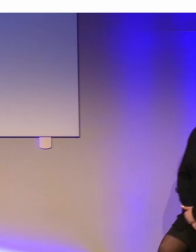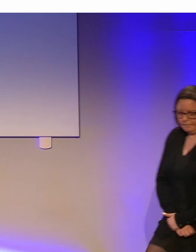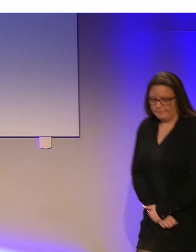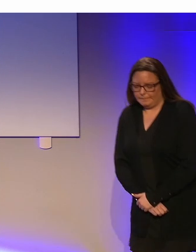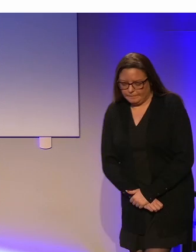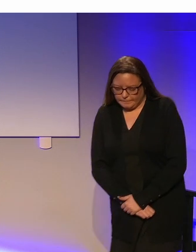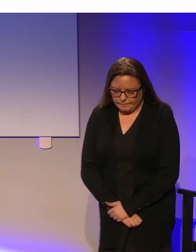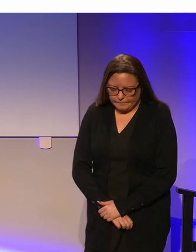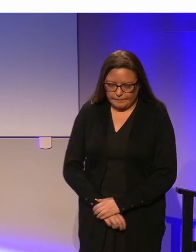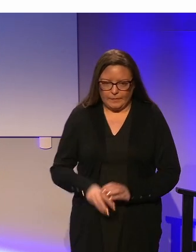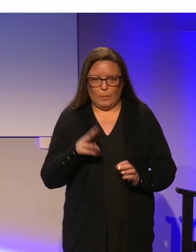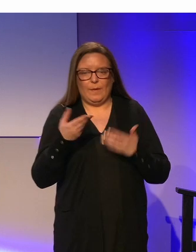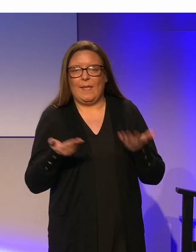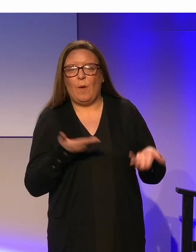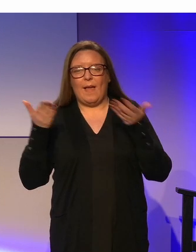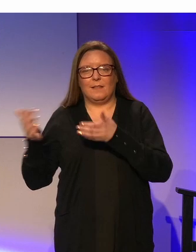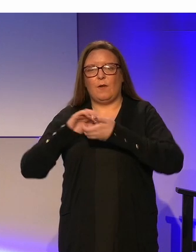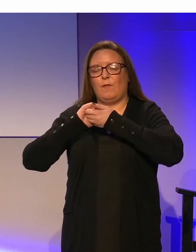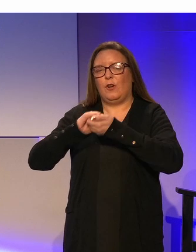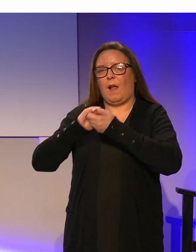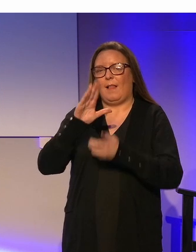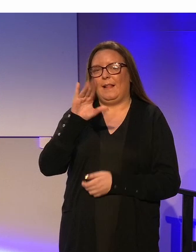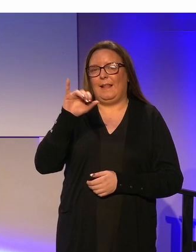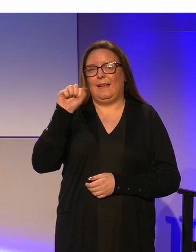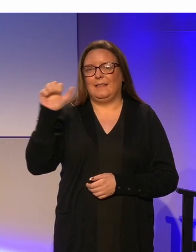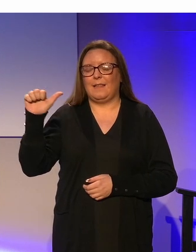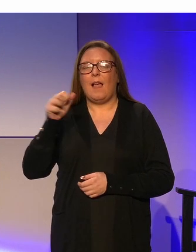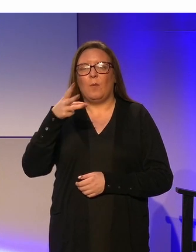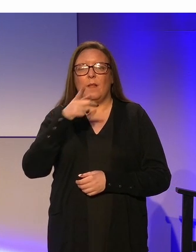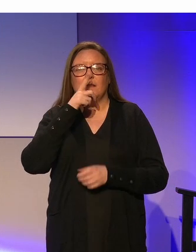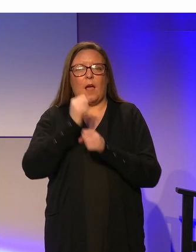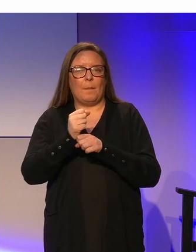more detail about that aspect of the study.